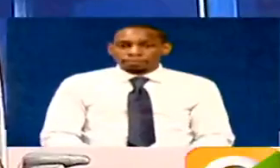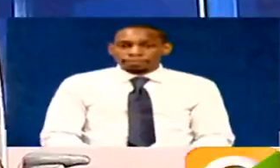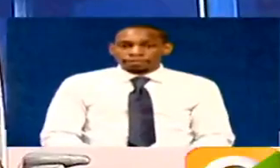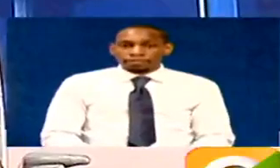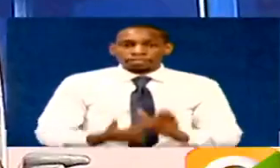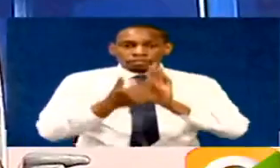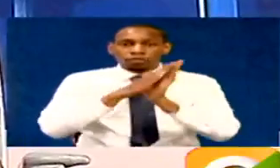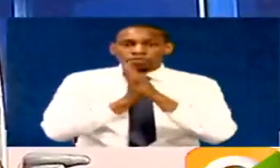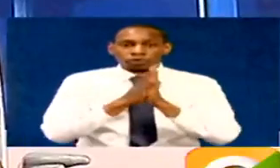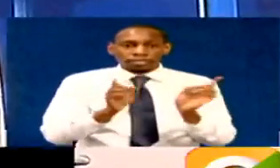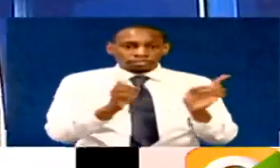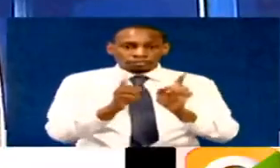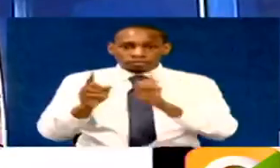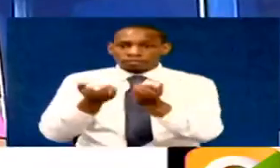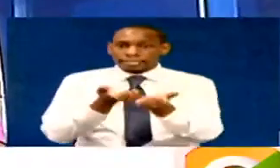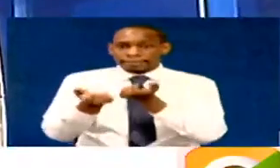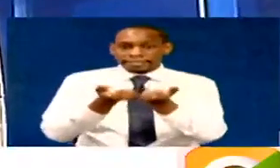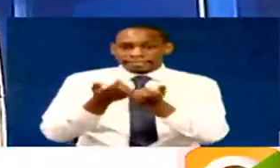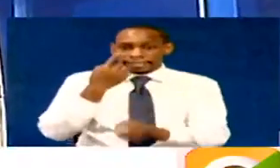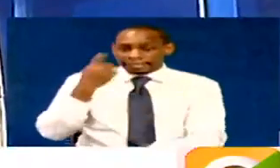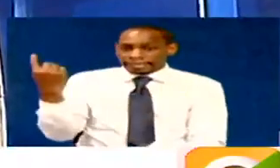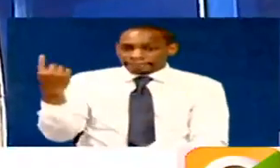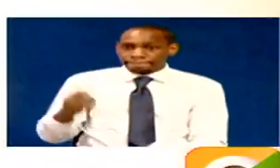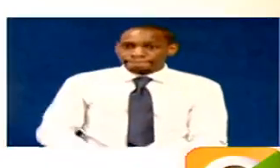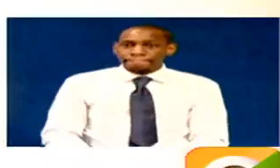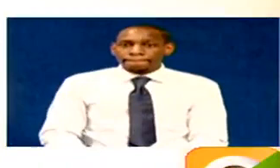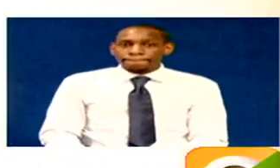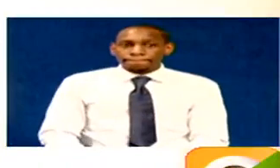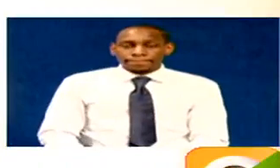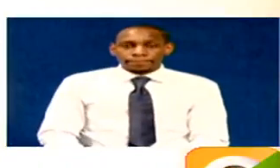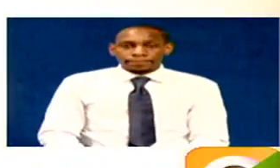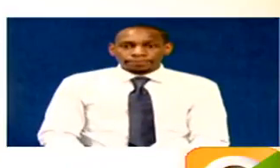Let's take a look now at other stories making headlines on the business scene.